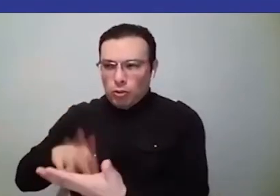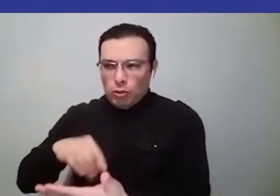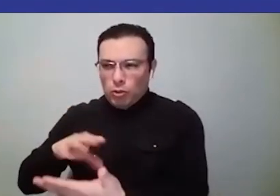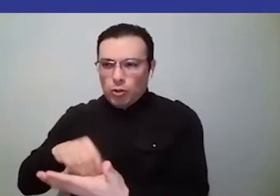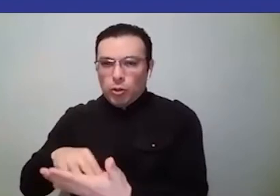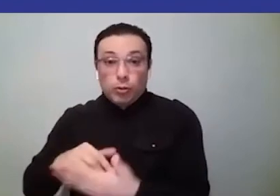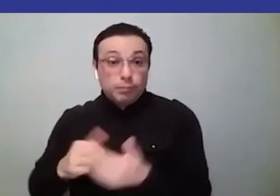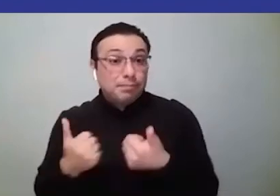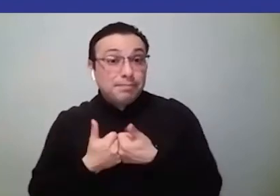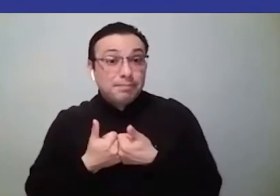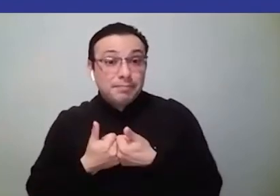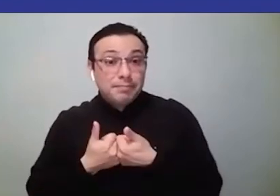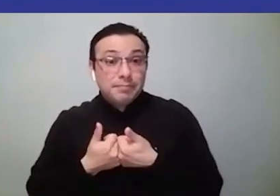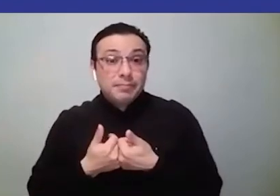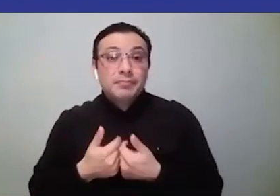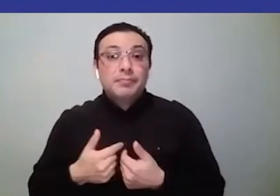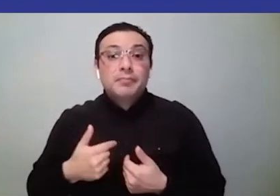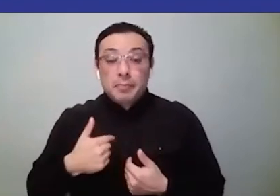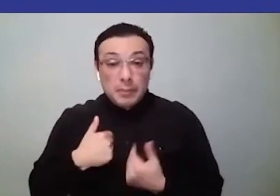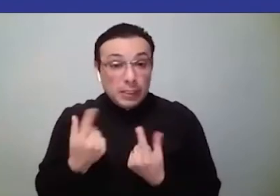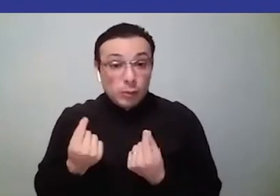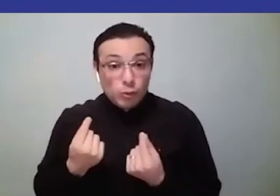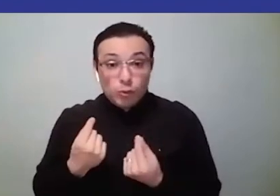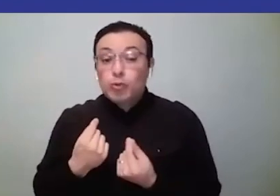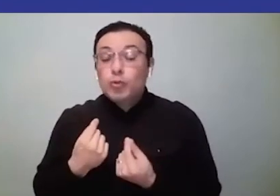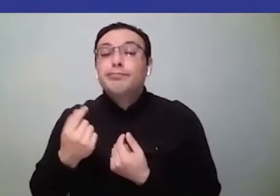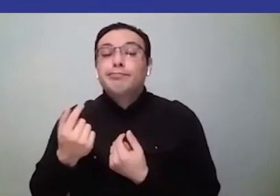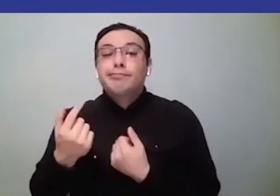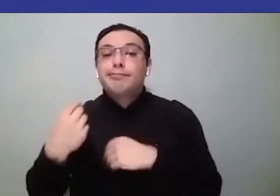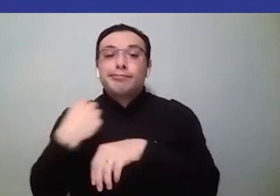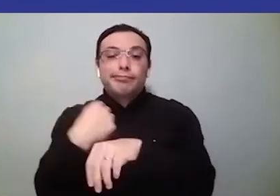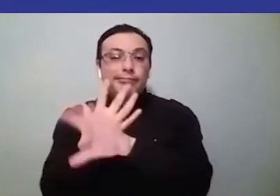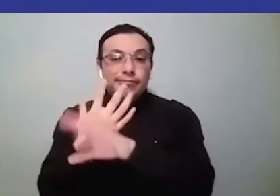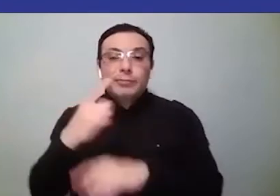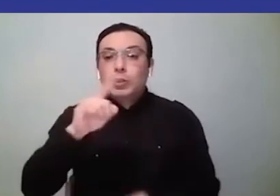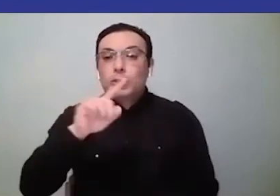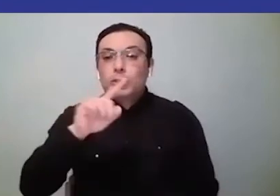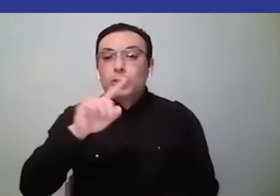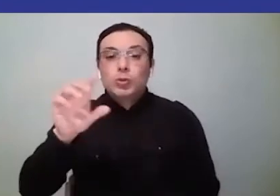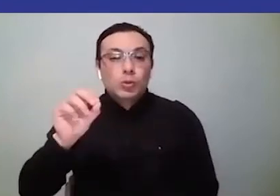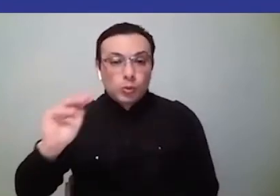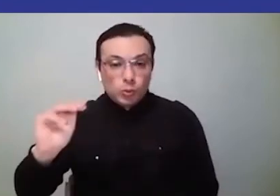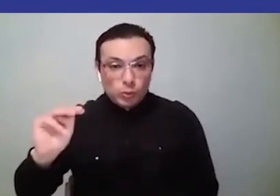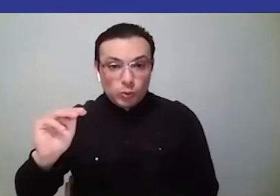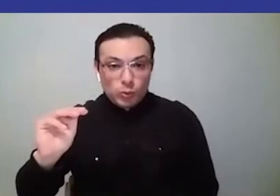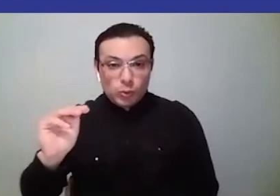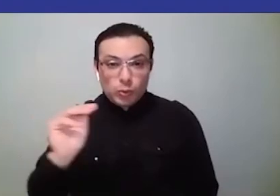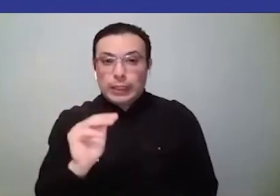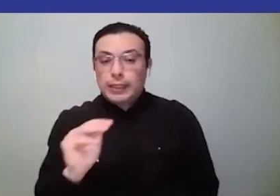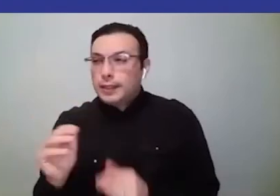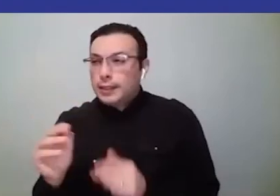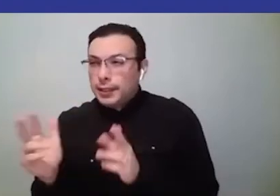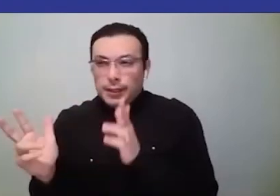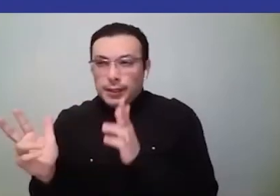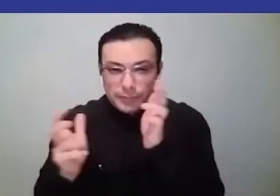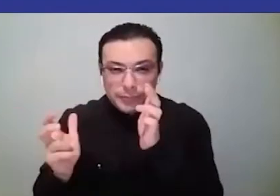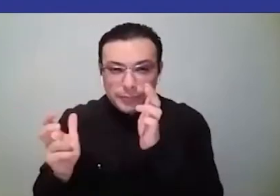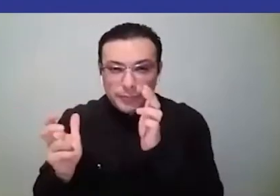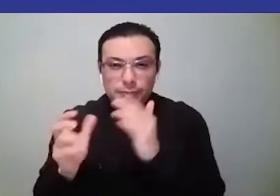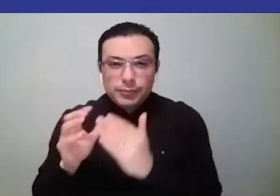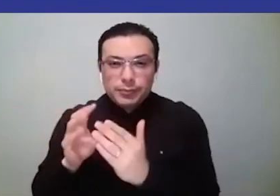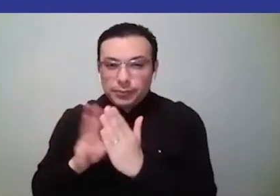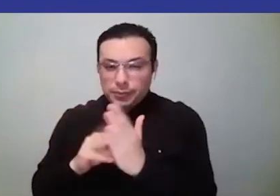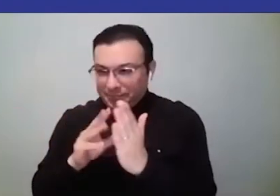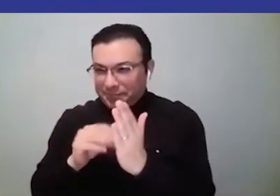been learning on Zoom, I've been taking these classes that I'm now able to take part in, these language tables back home